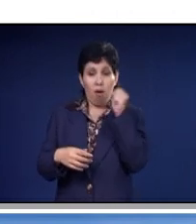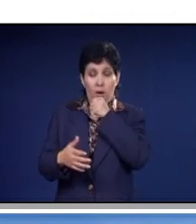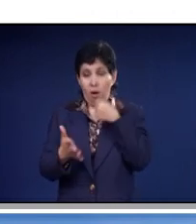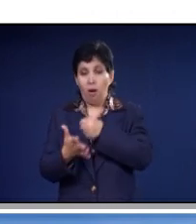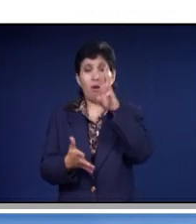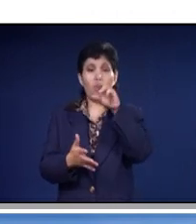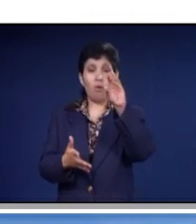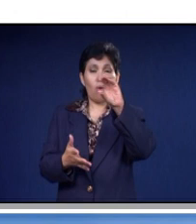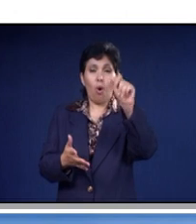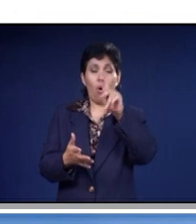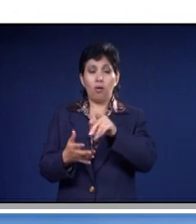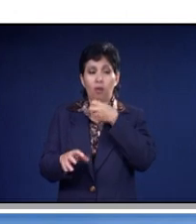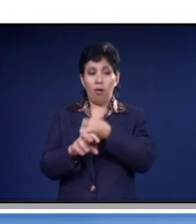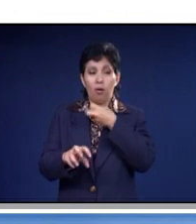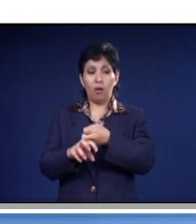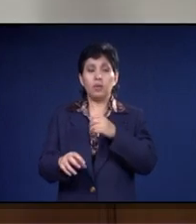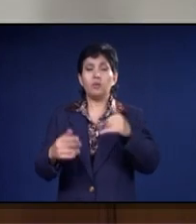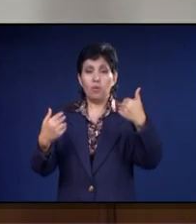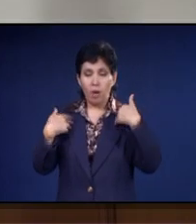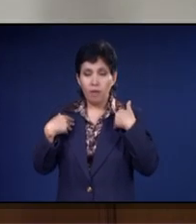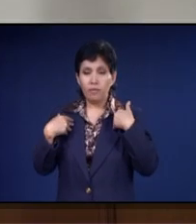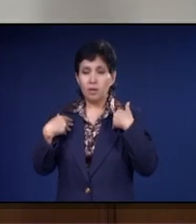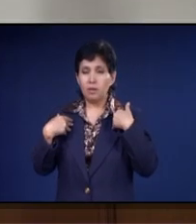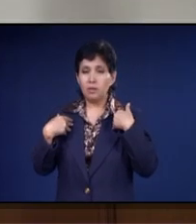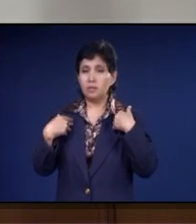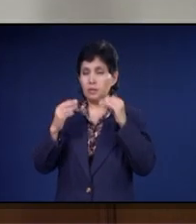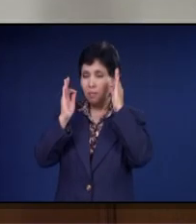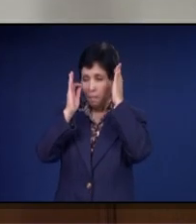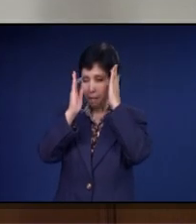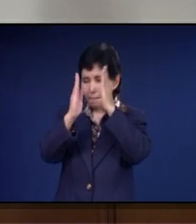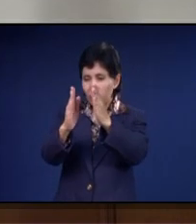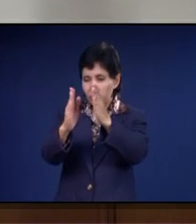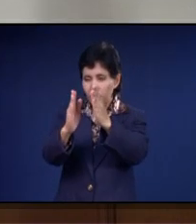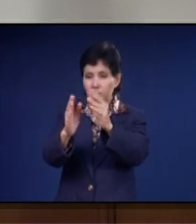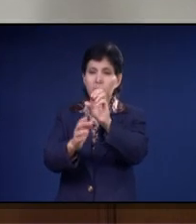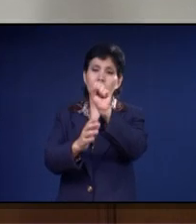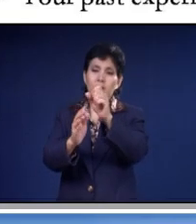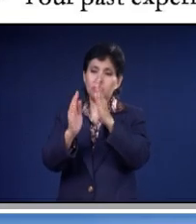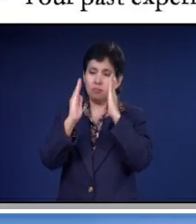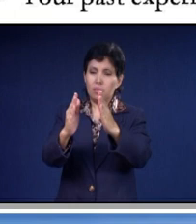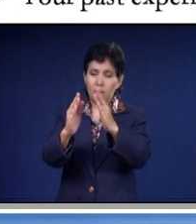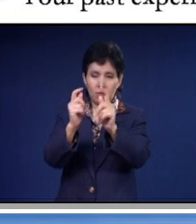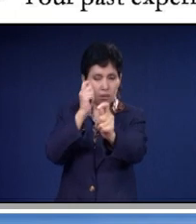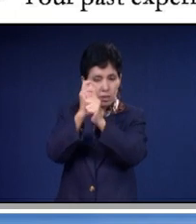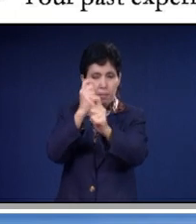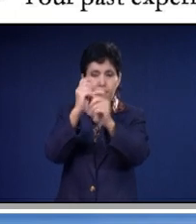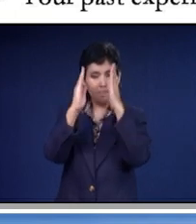it, because you already have a specific schemas on what is a rock star.